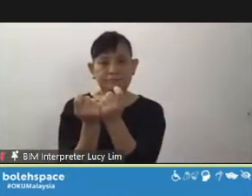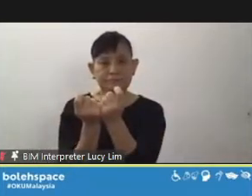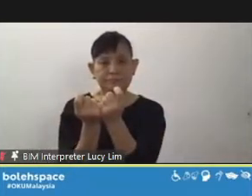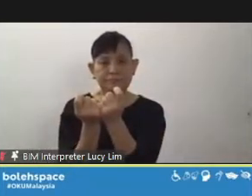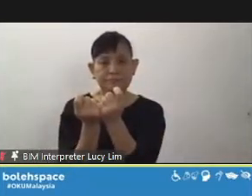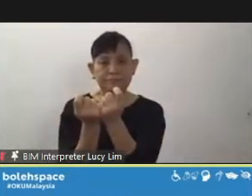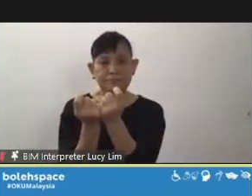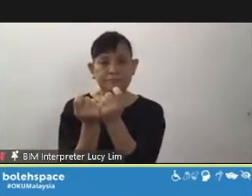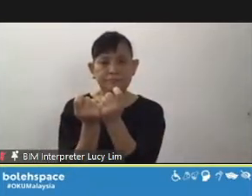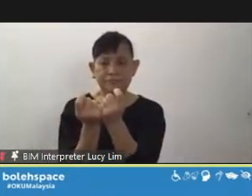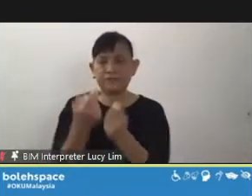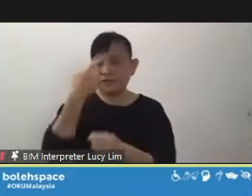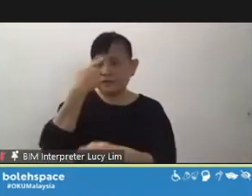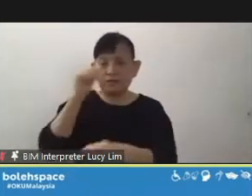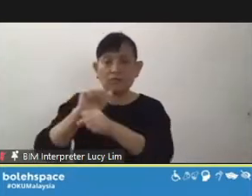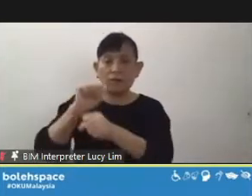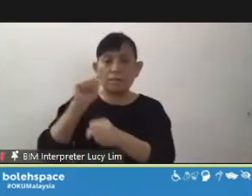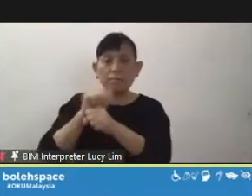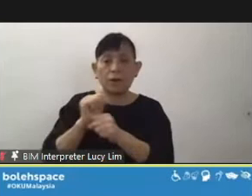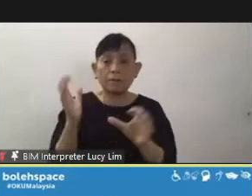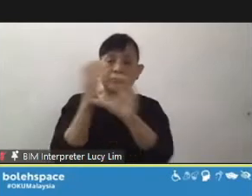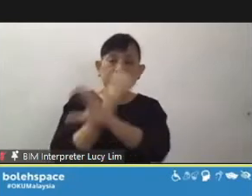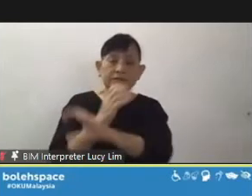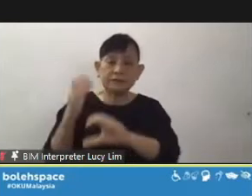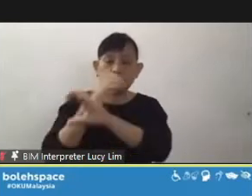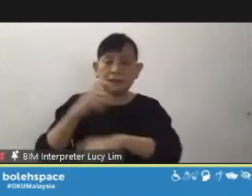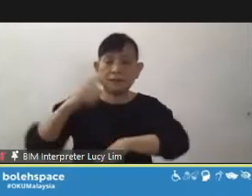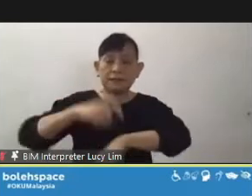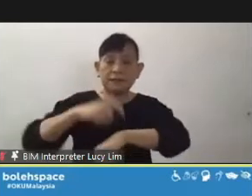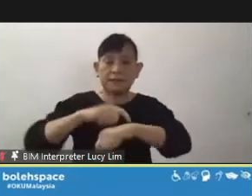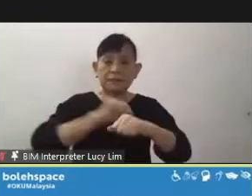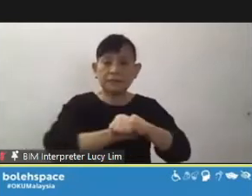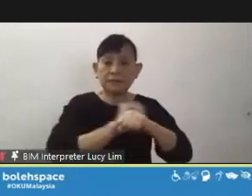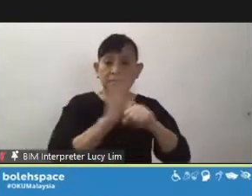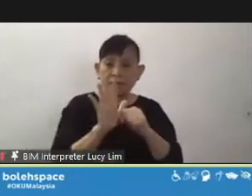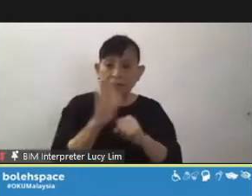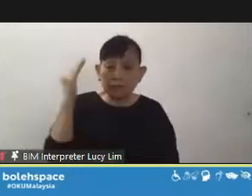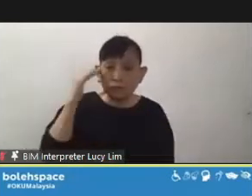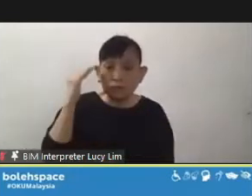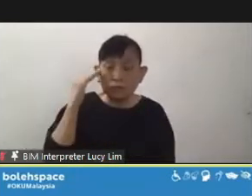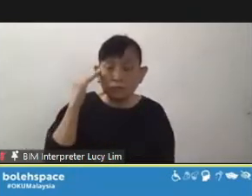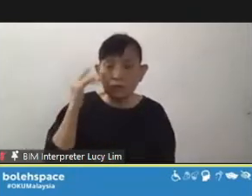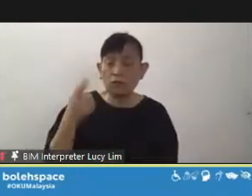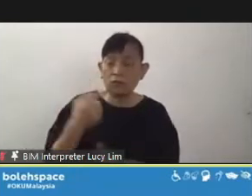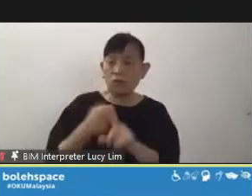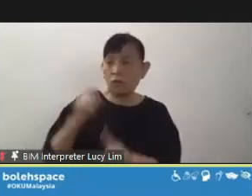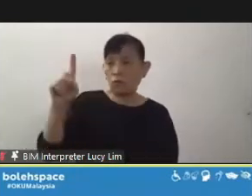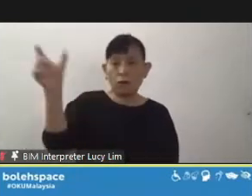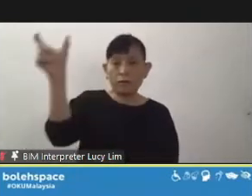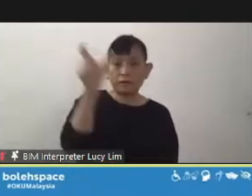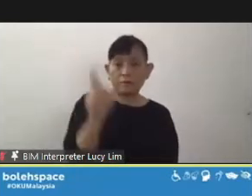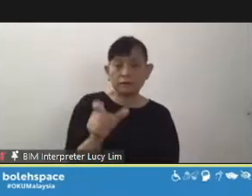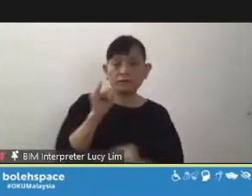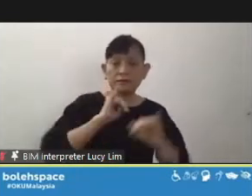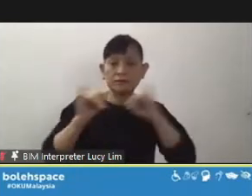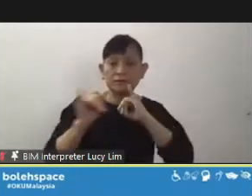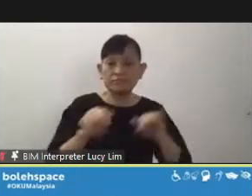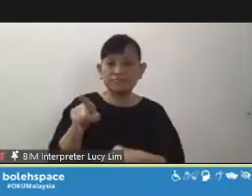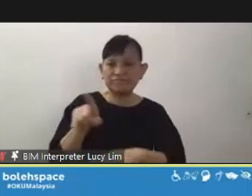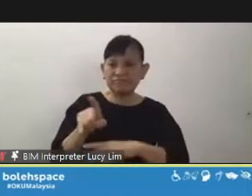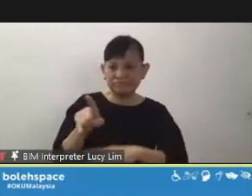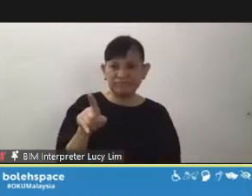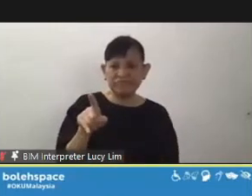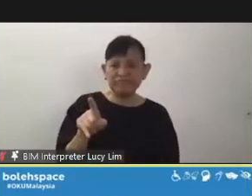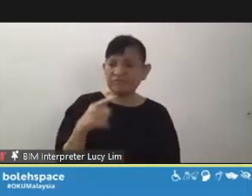In terms of employment challenges during COVID-19, you know what? One of my interviewee reported that she was forced